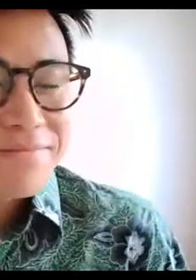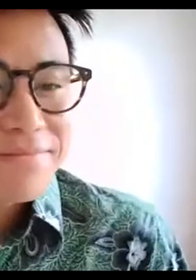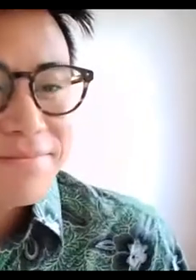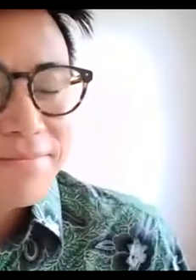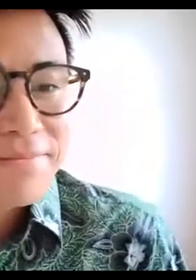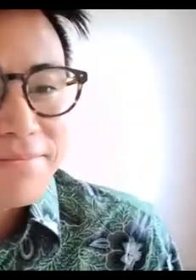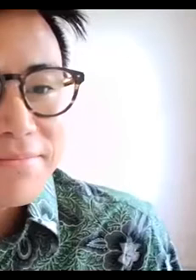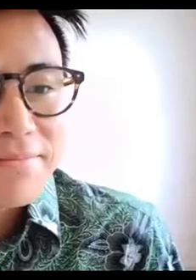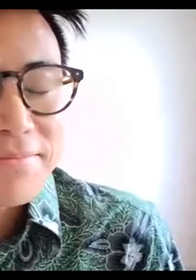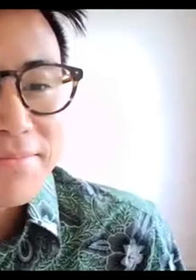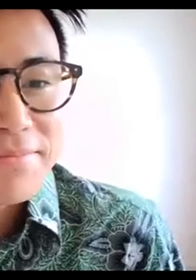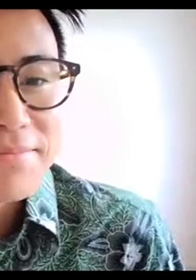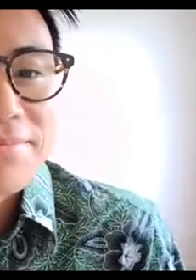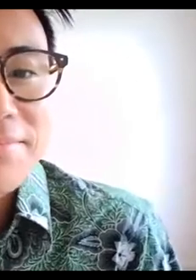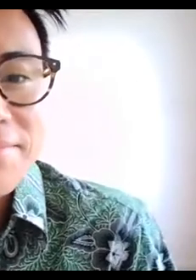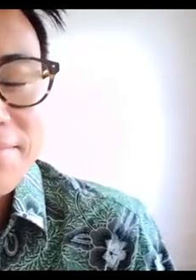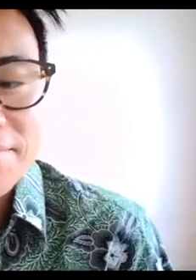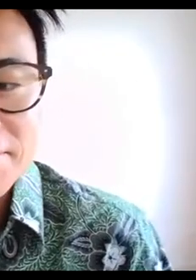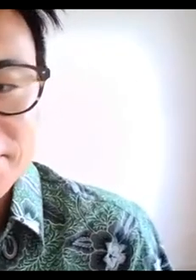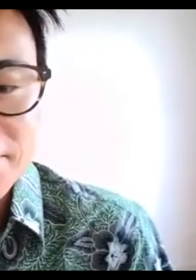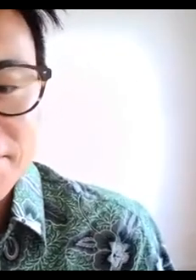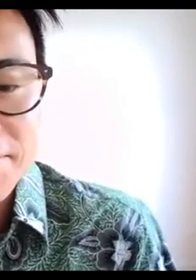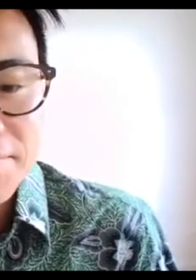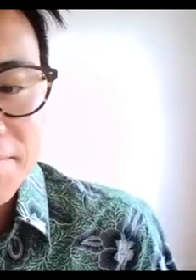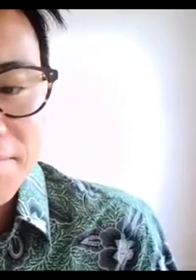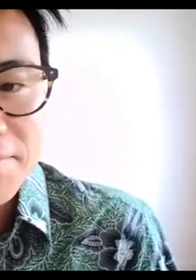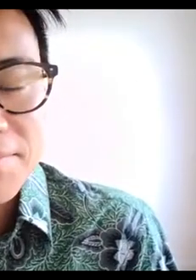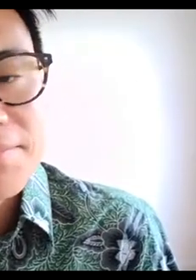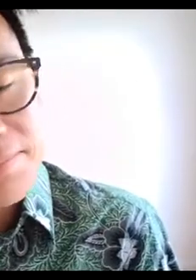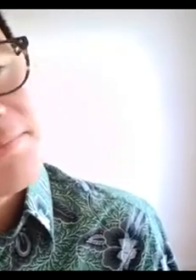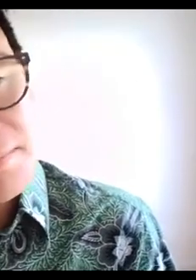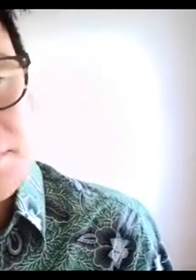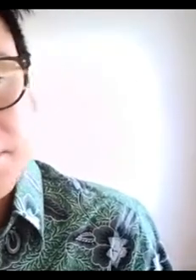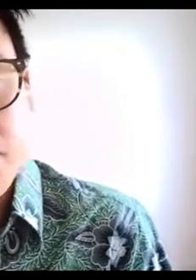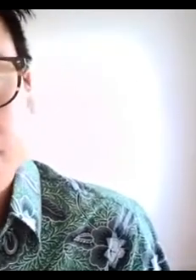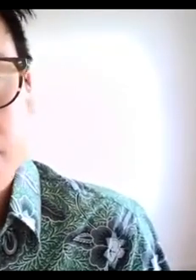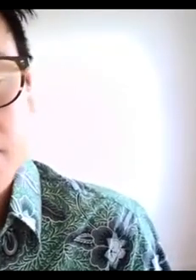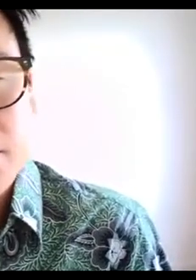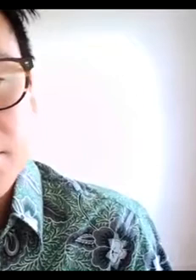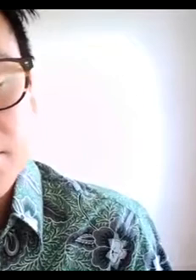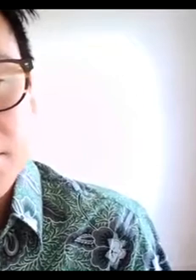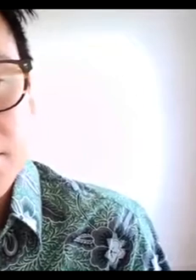So in the LastPass group, I think it's kind of difficult sometimes to assess